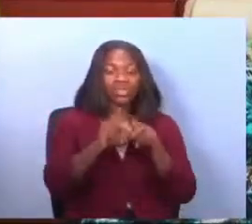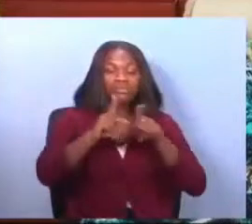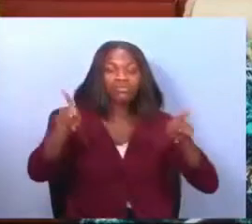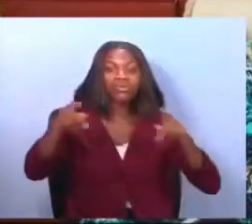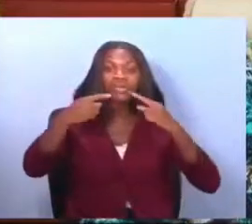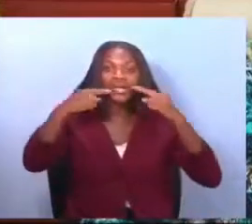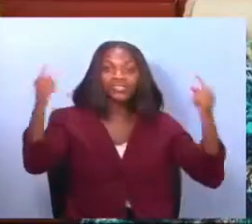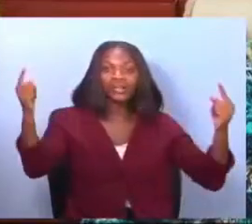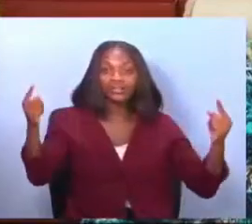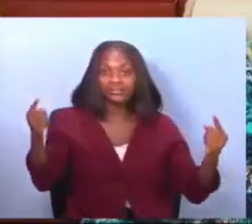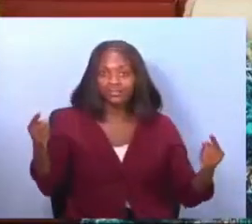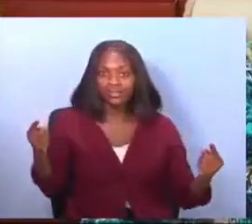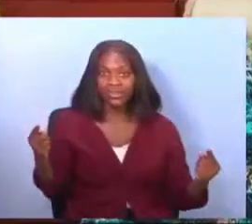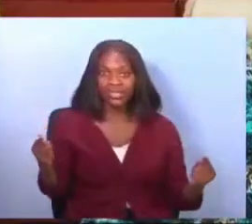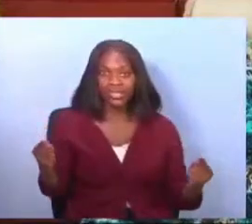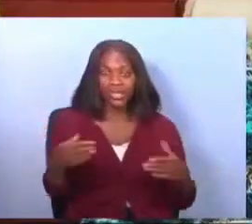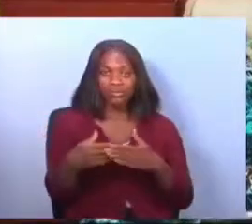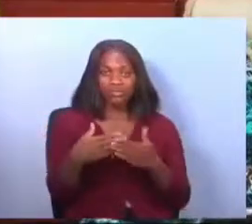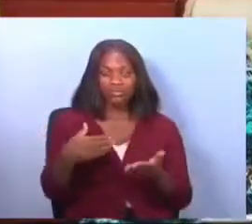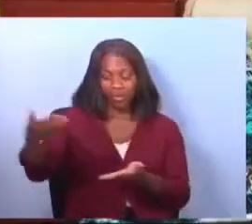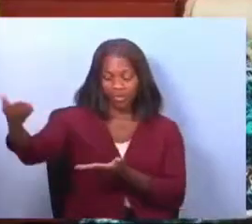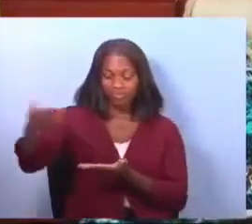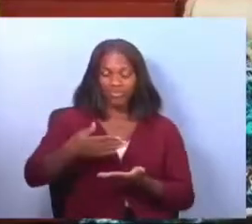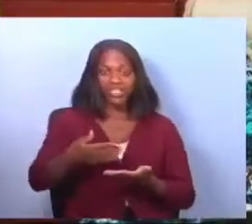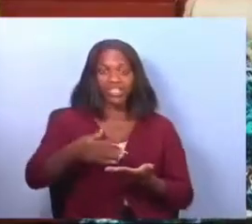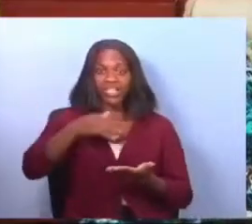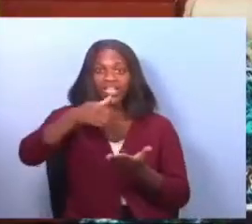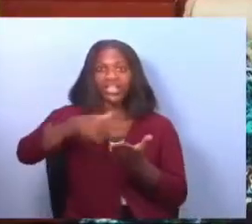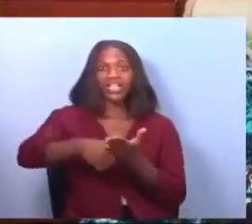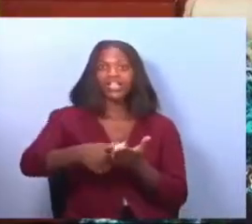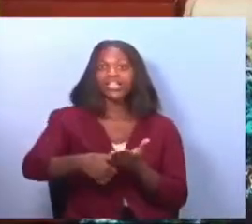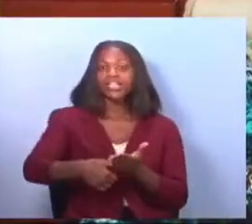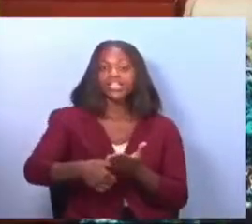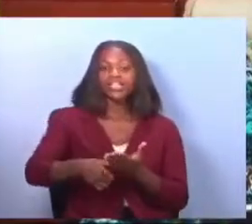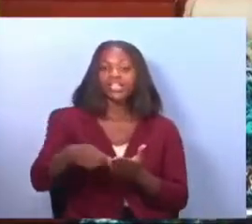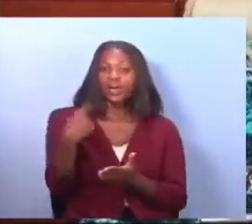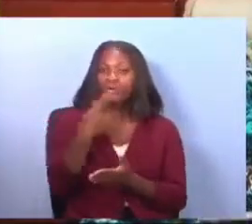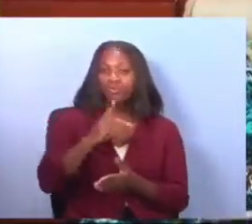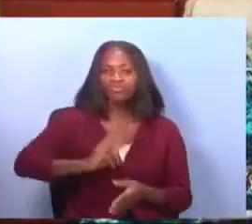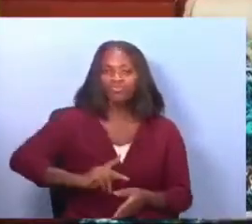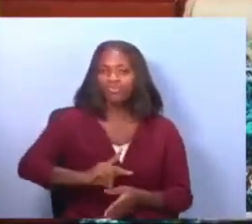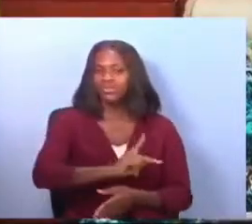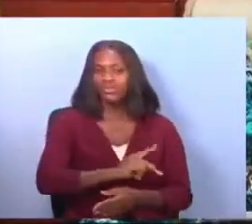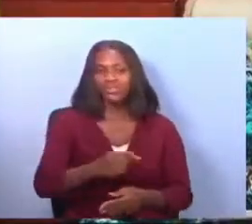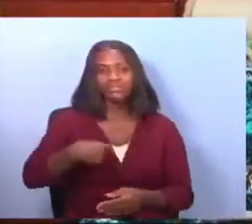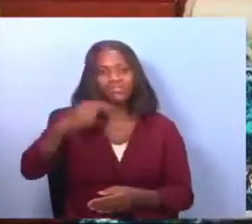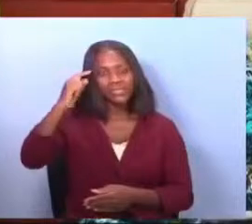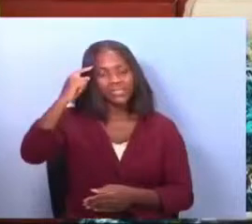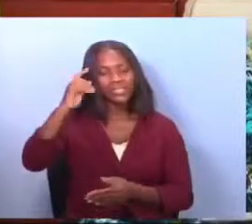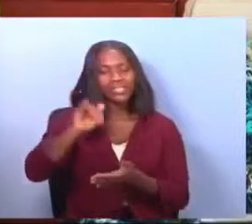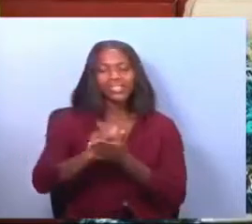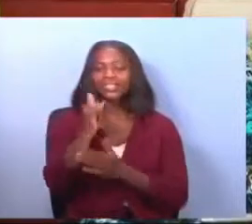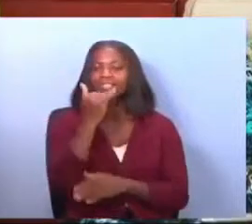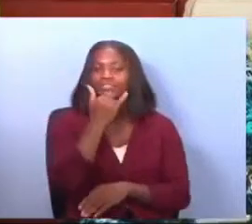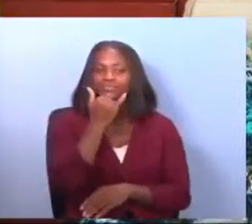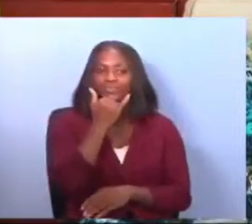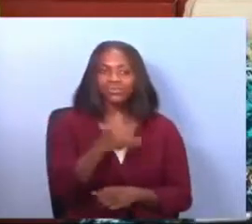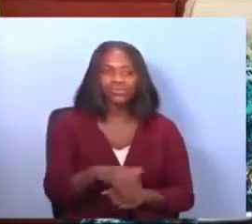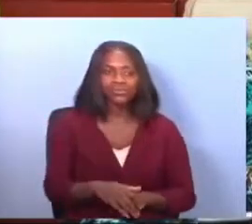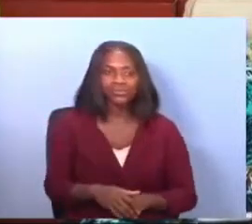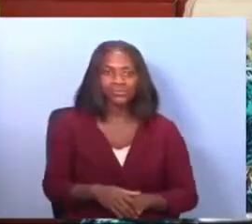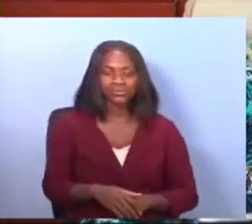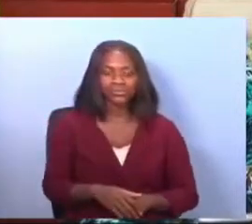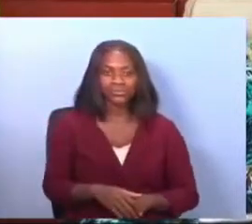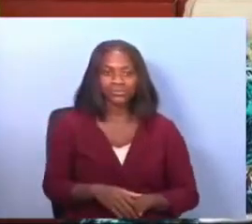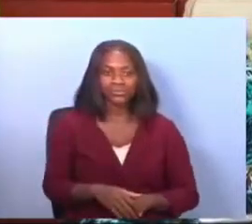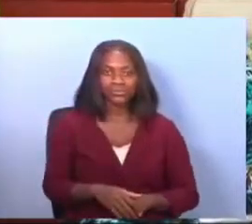this information prior to making the communication available to Parliament. And I think that this record ought to be set straight